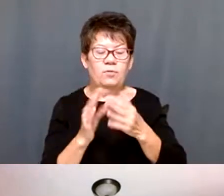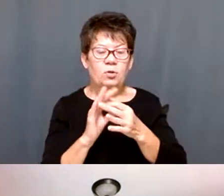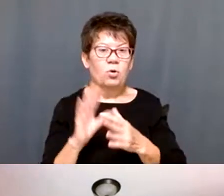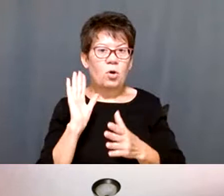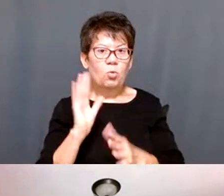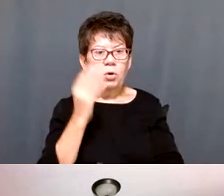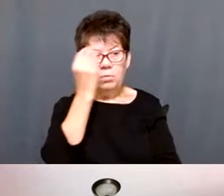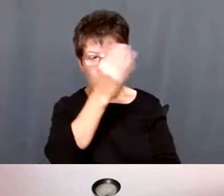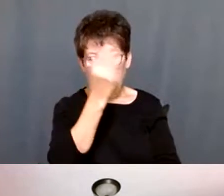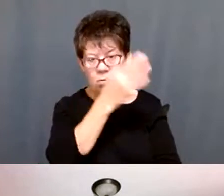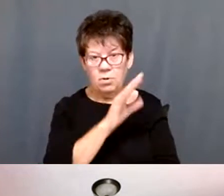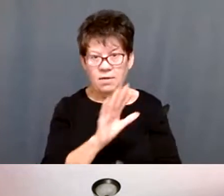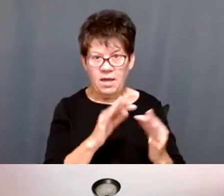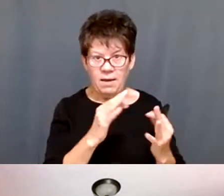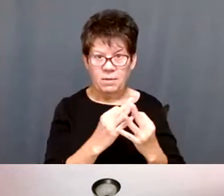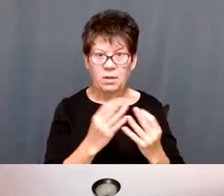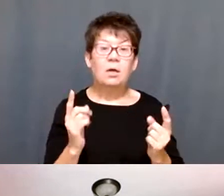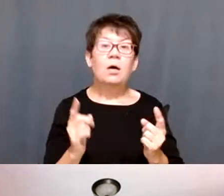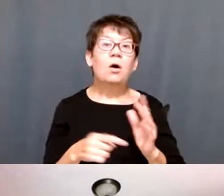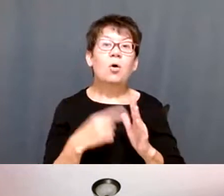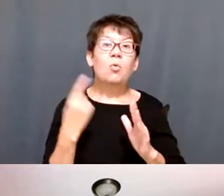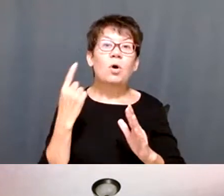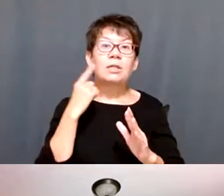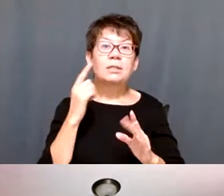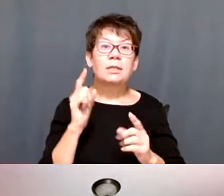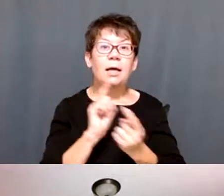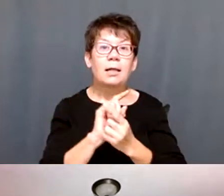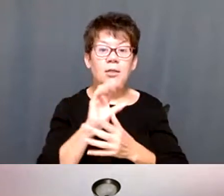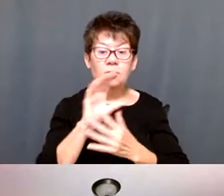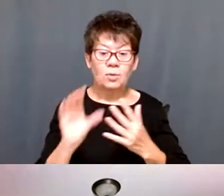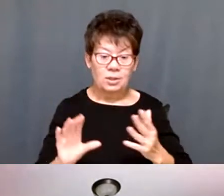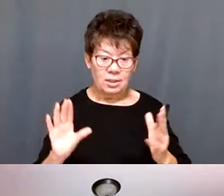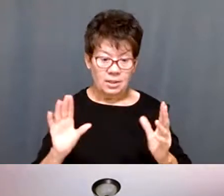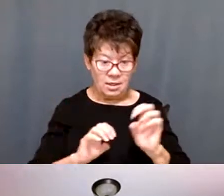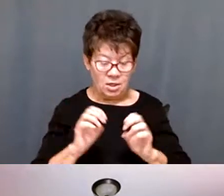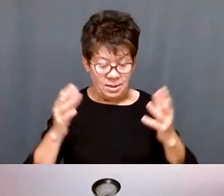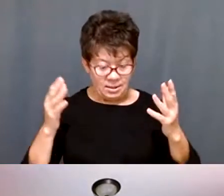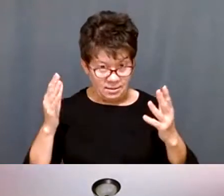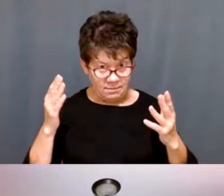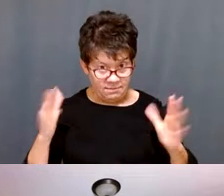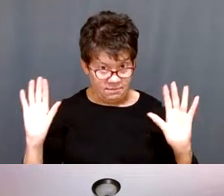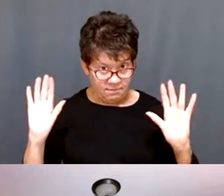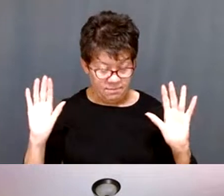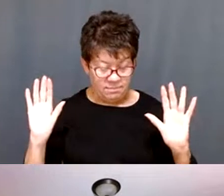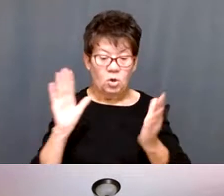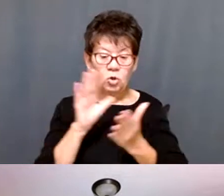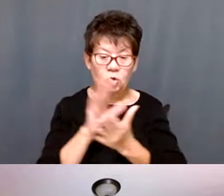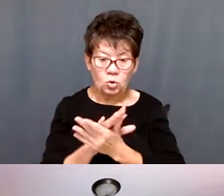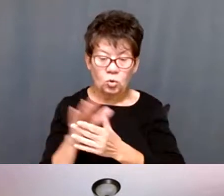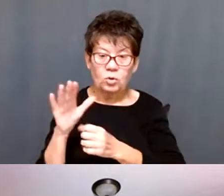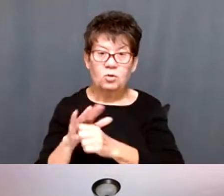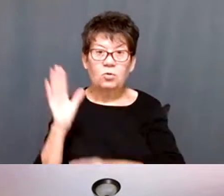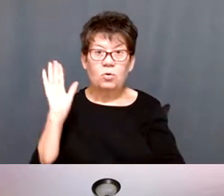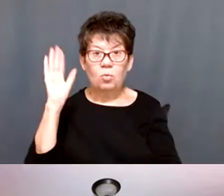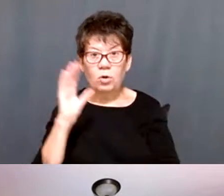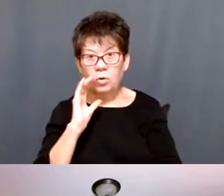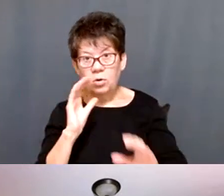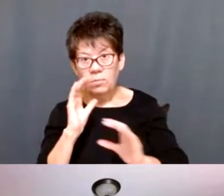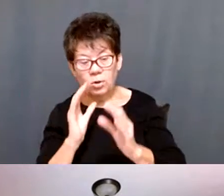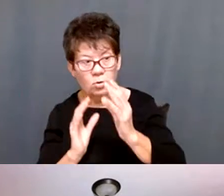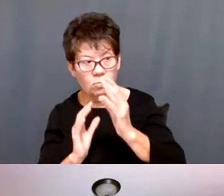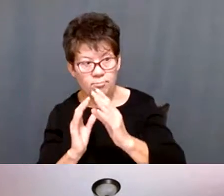status of that. Once the eligibility evaluation is completed, then the school district will communicate, will